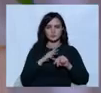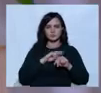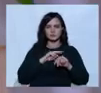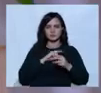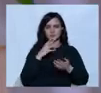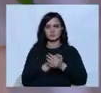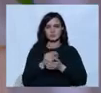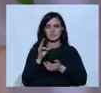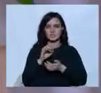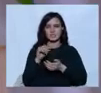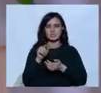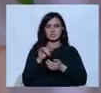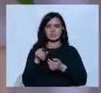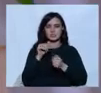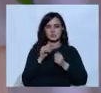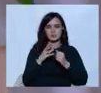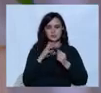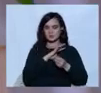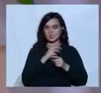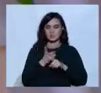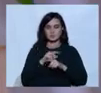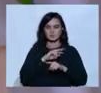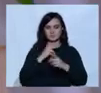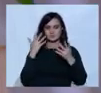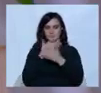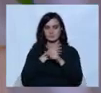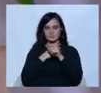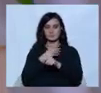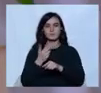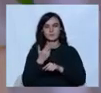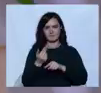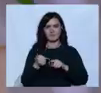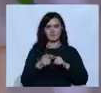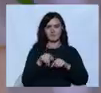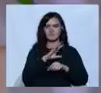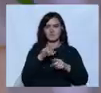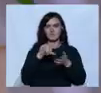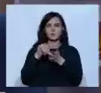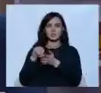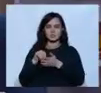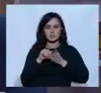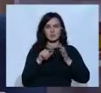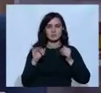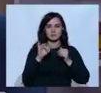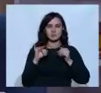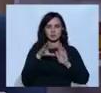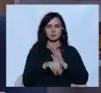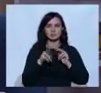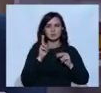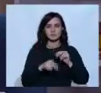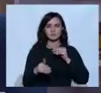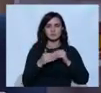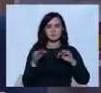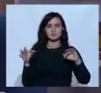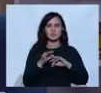her. And the prince chooses the gold box, which is not the correct choice. Next, the Prince of Aragon